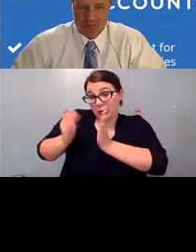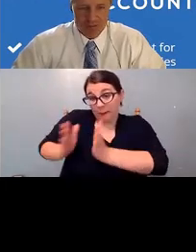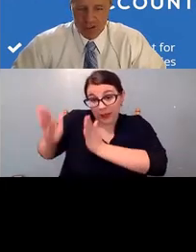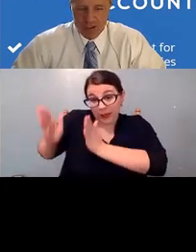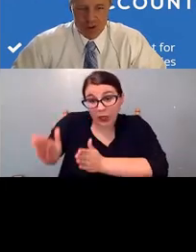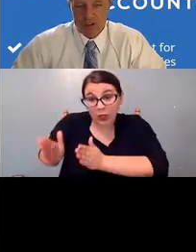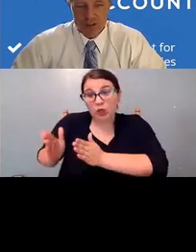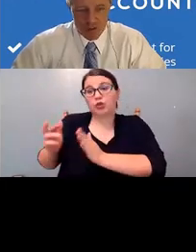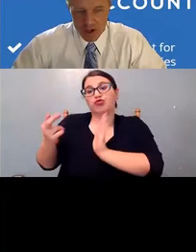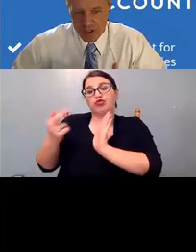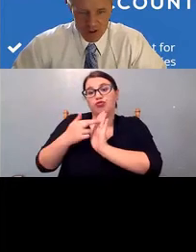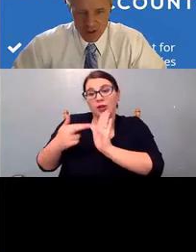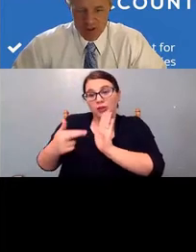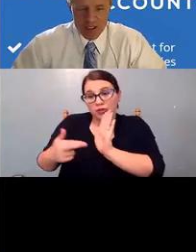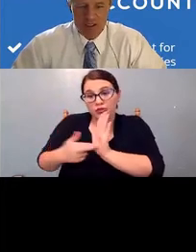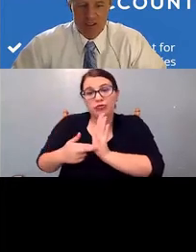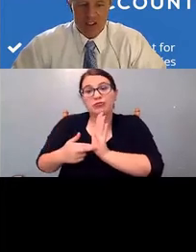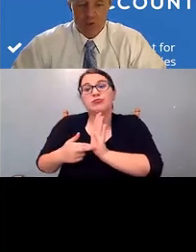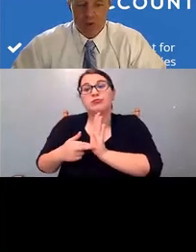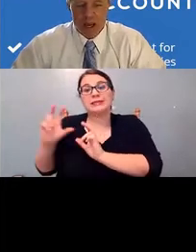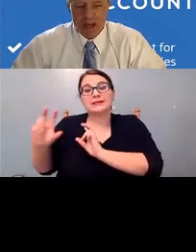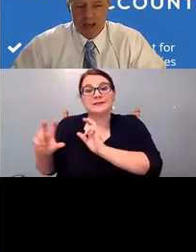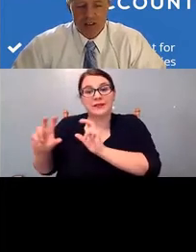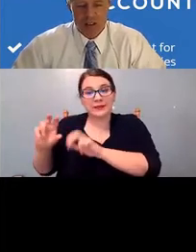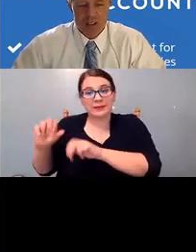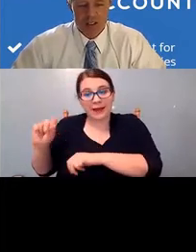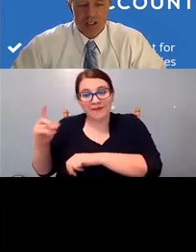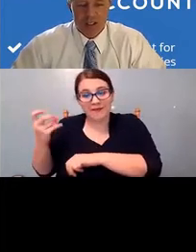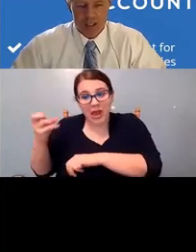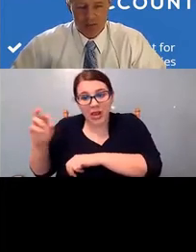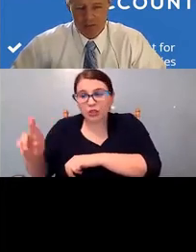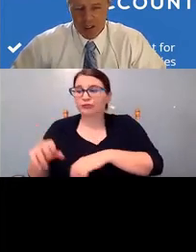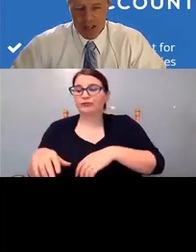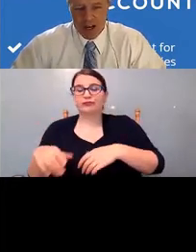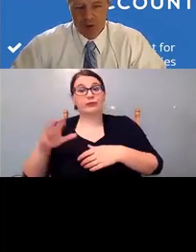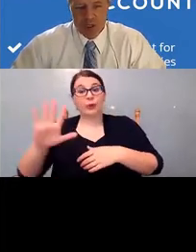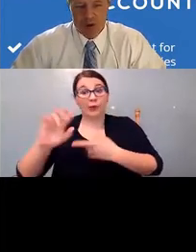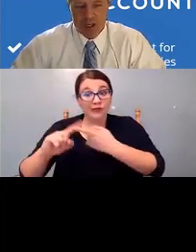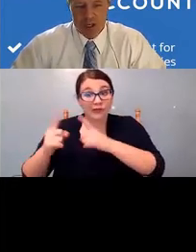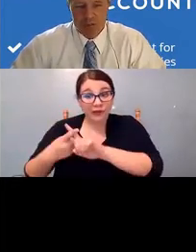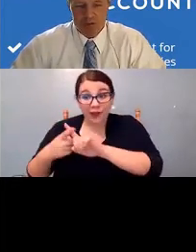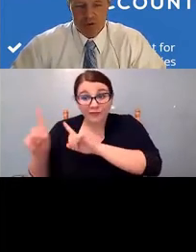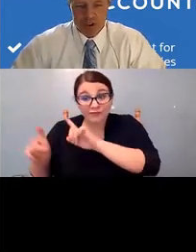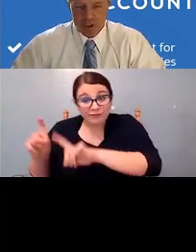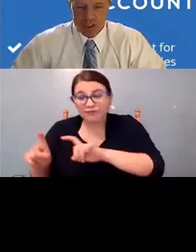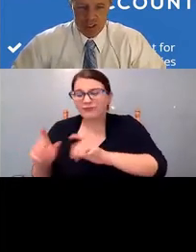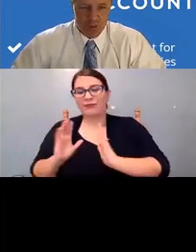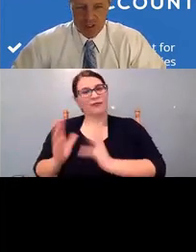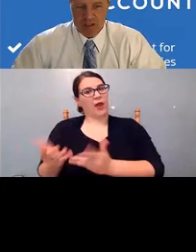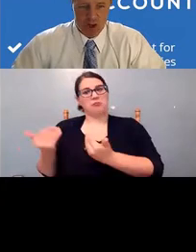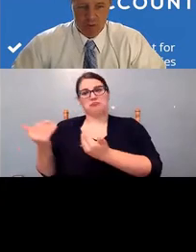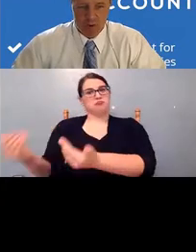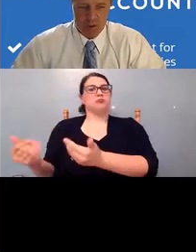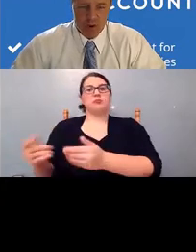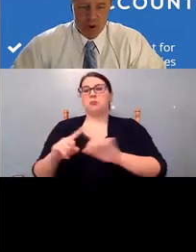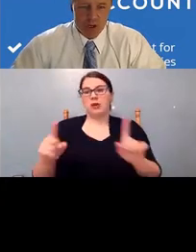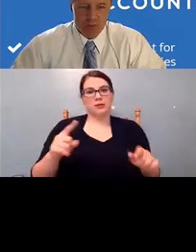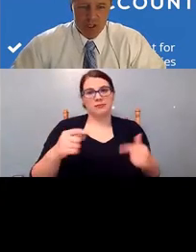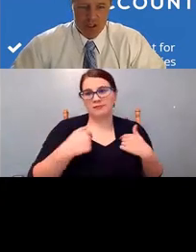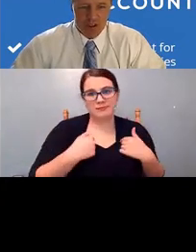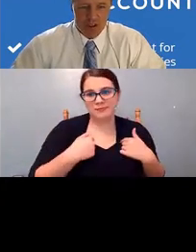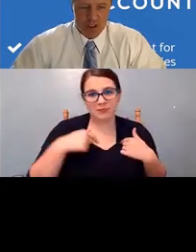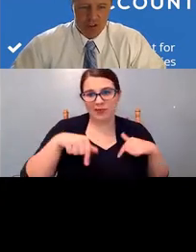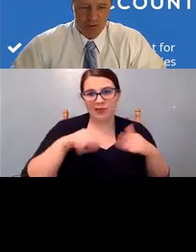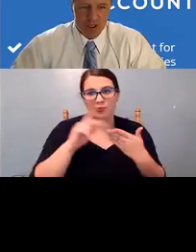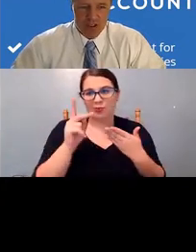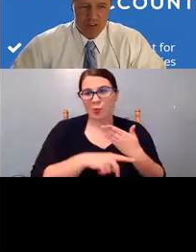or a trusted friend or somebody that you want to ask, that would be okay. But unfortunately, nobody involved with this program can